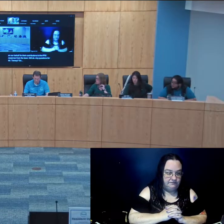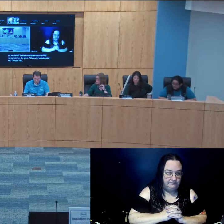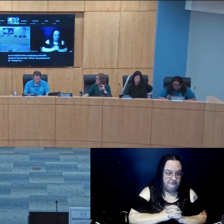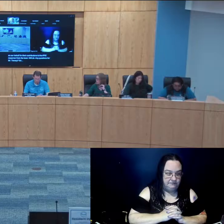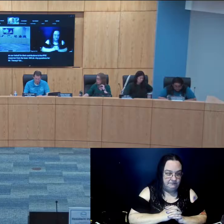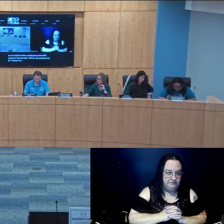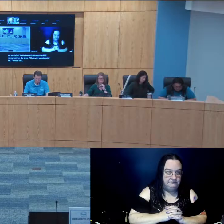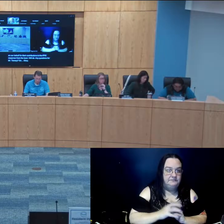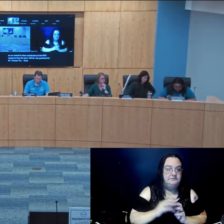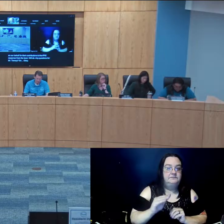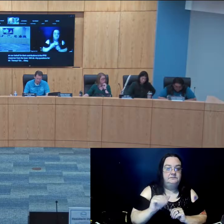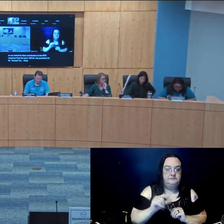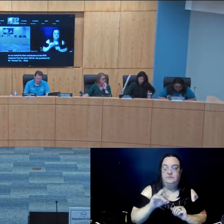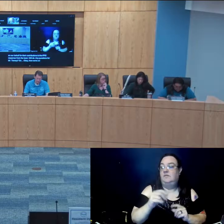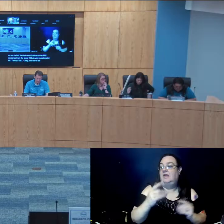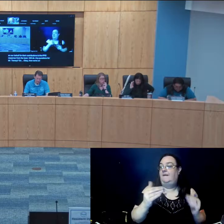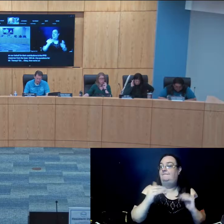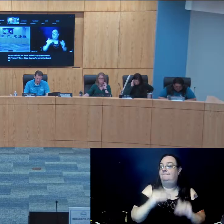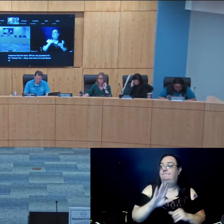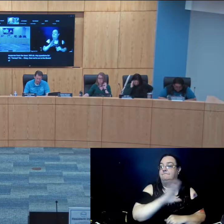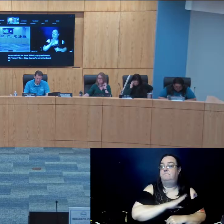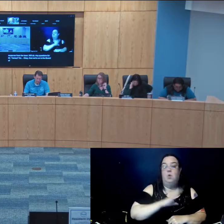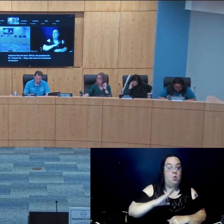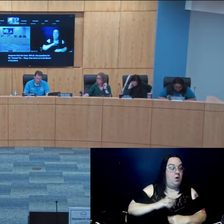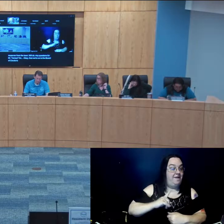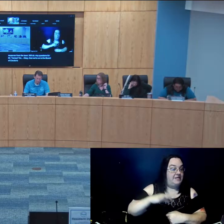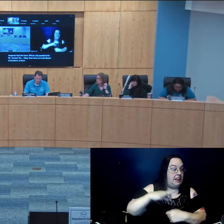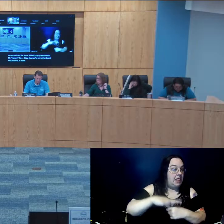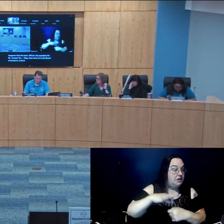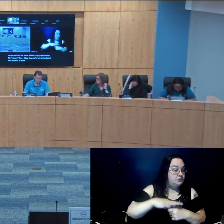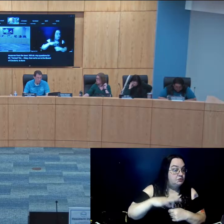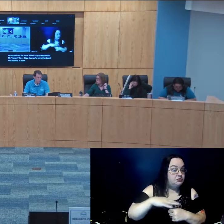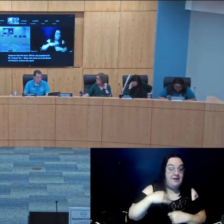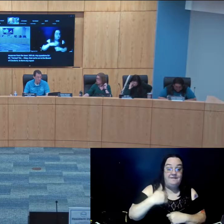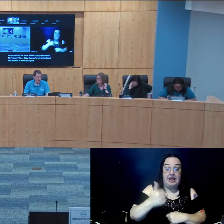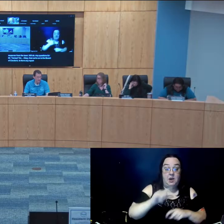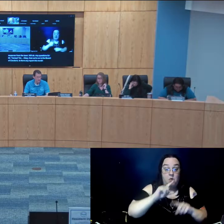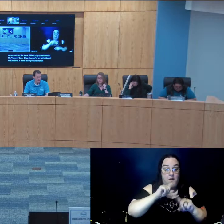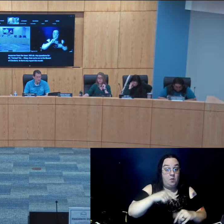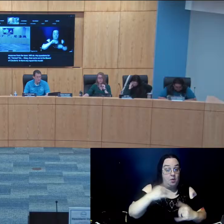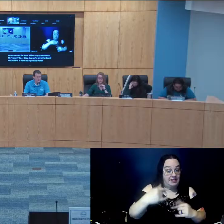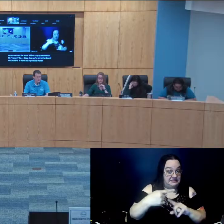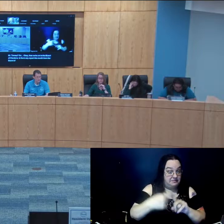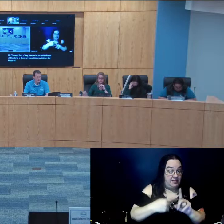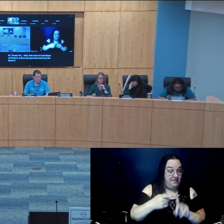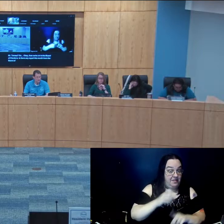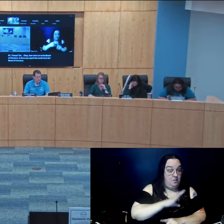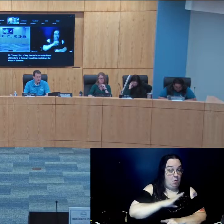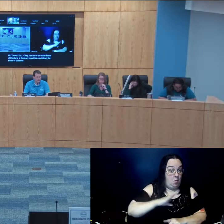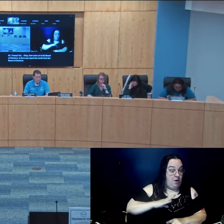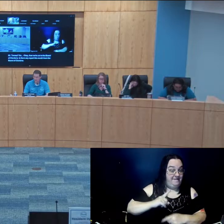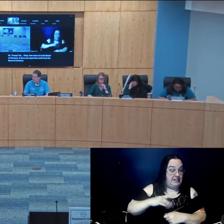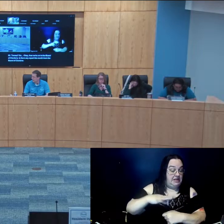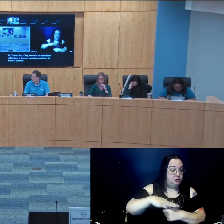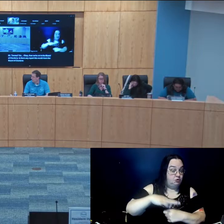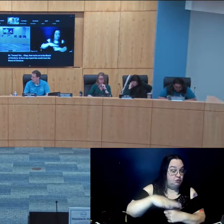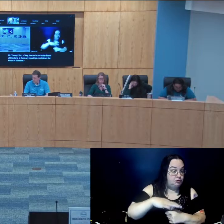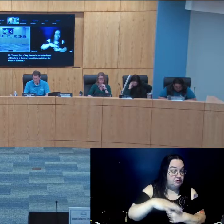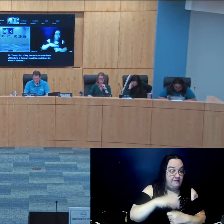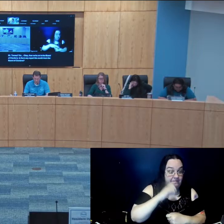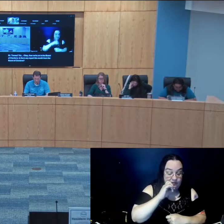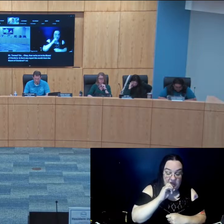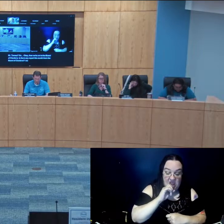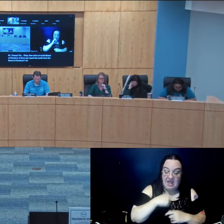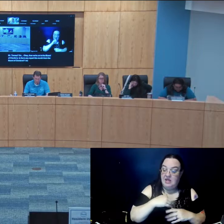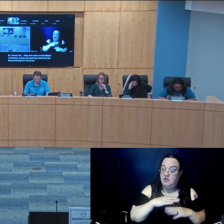Okay, we're on to the Board of Elections. Is there any report this month from the Board of Elections? I do